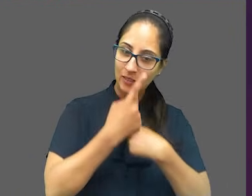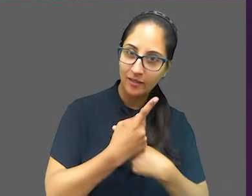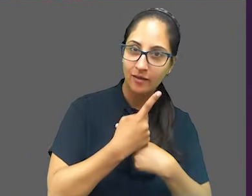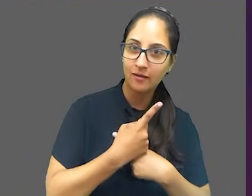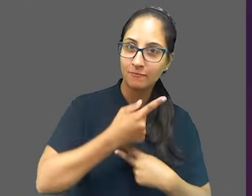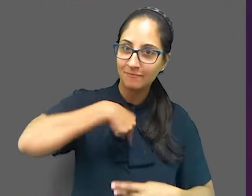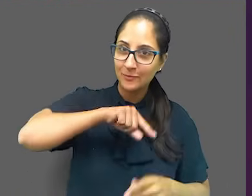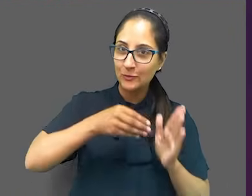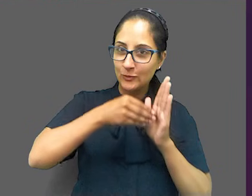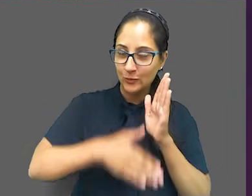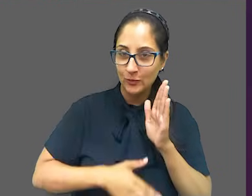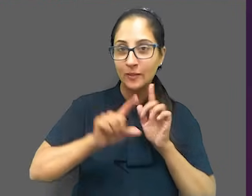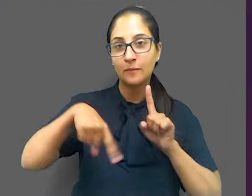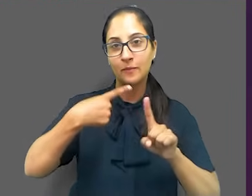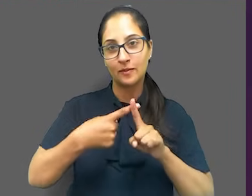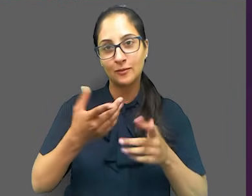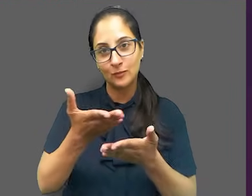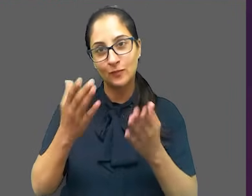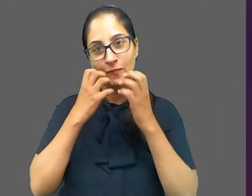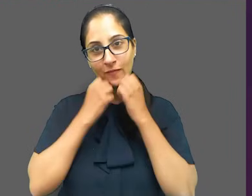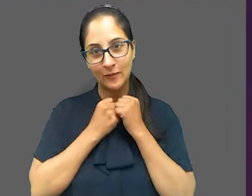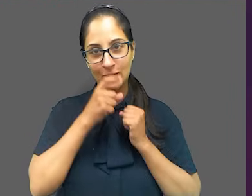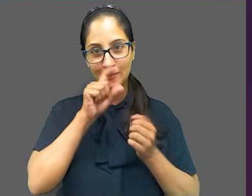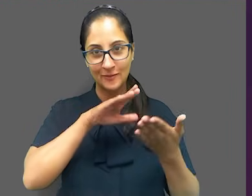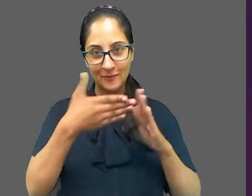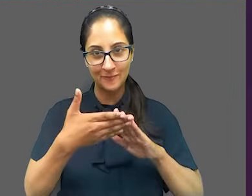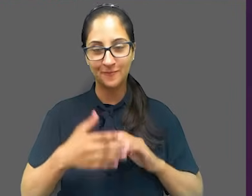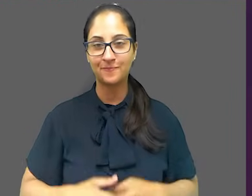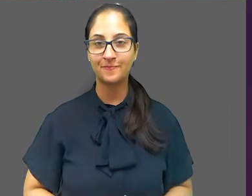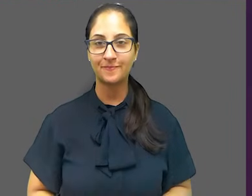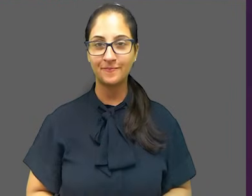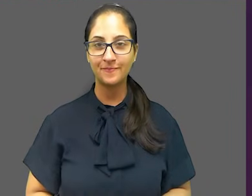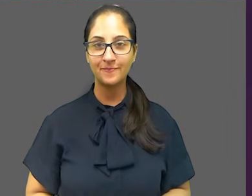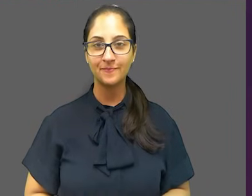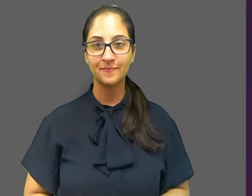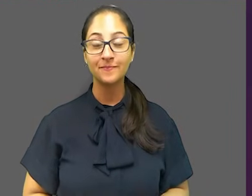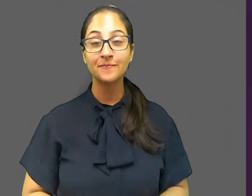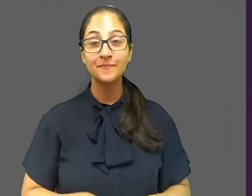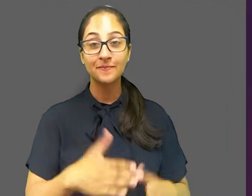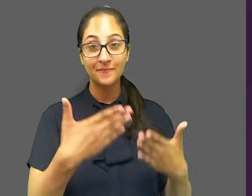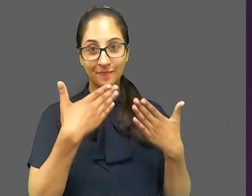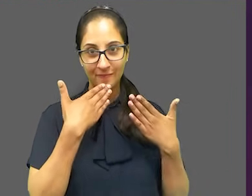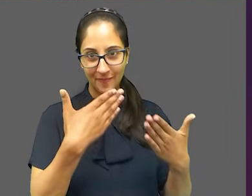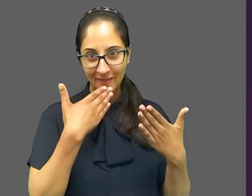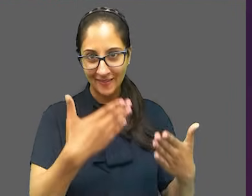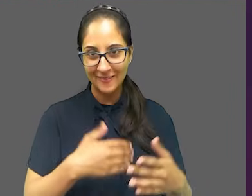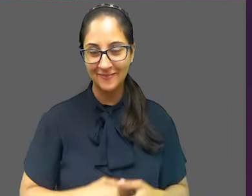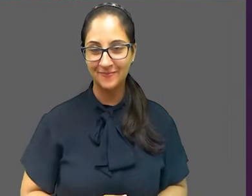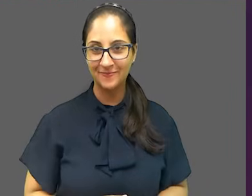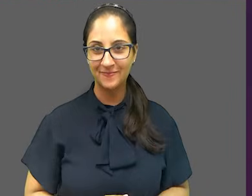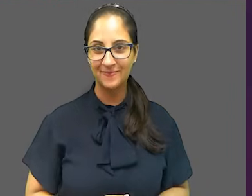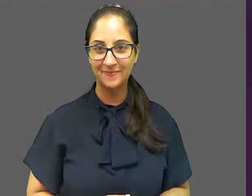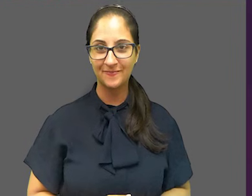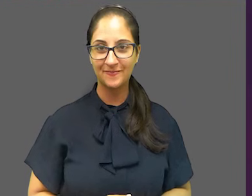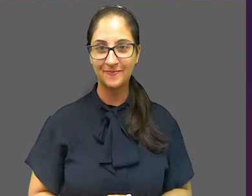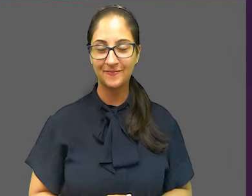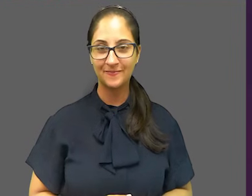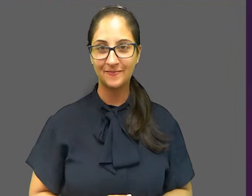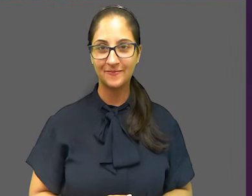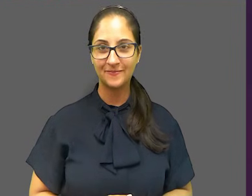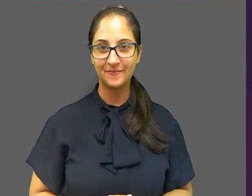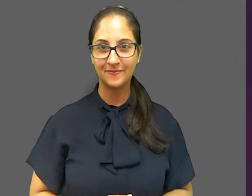care for us and for the Jamaat. Thank you. And I would like to pay tribute to the